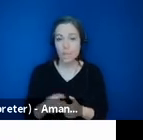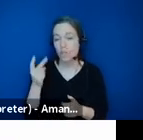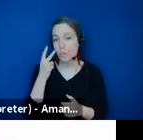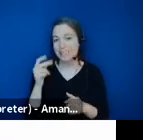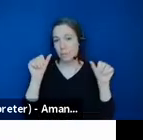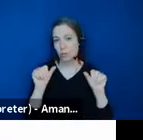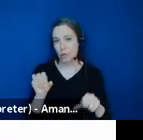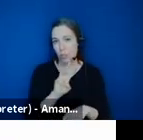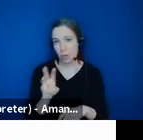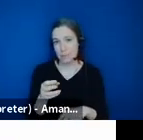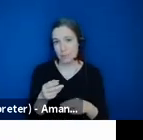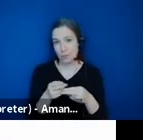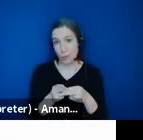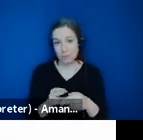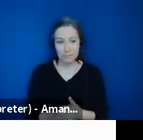as well.